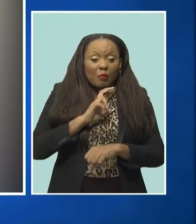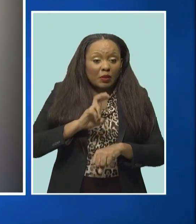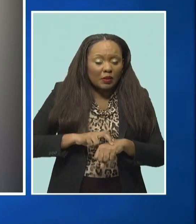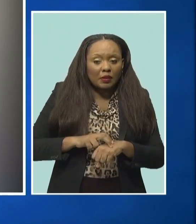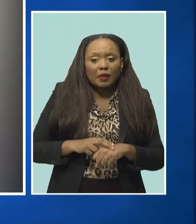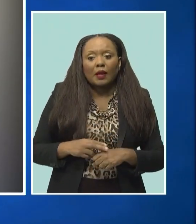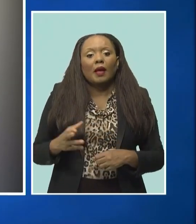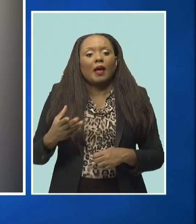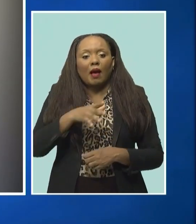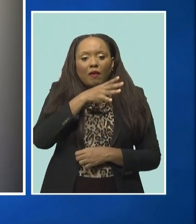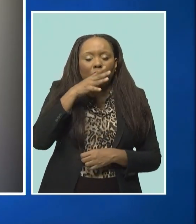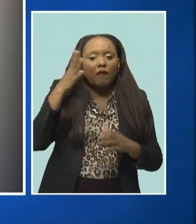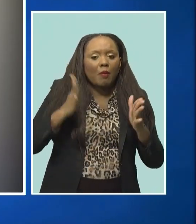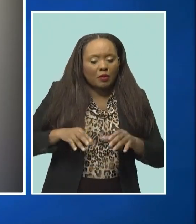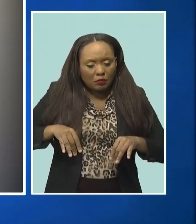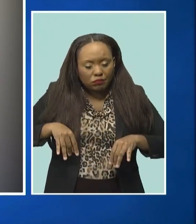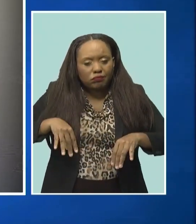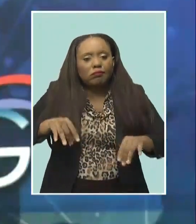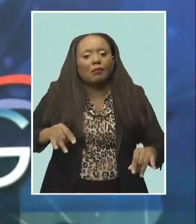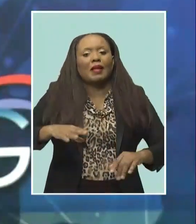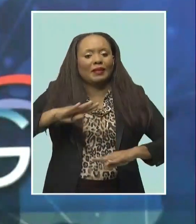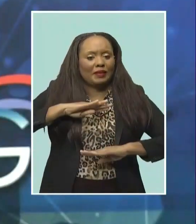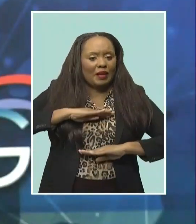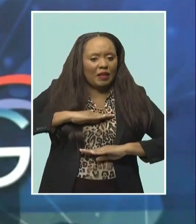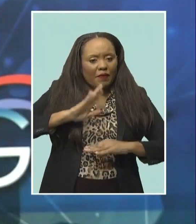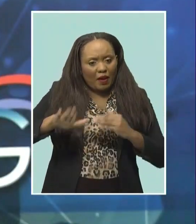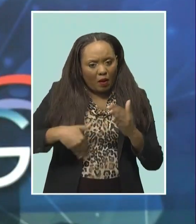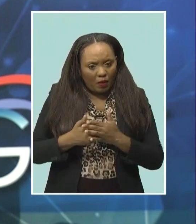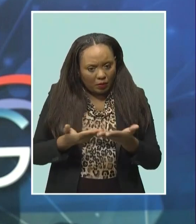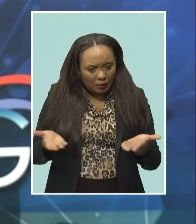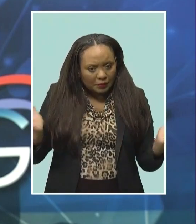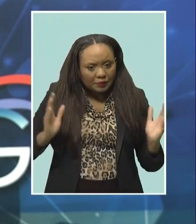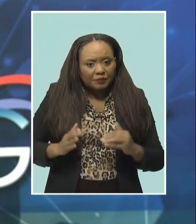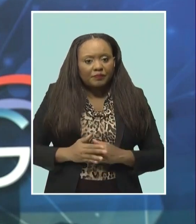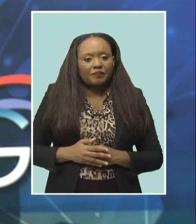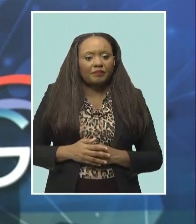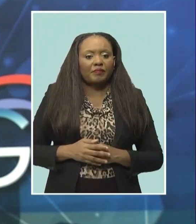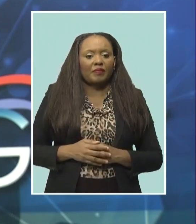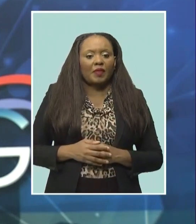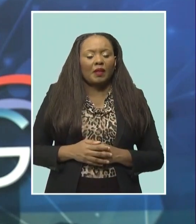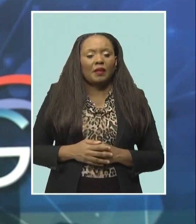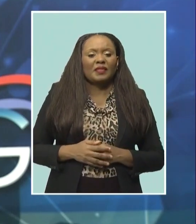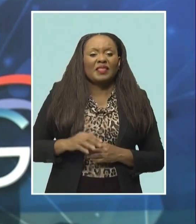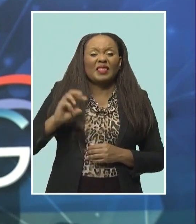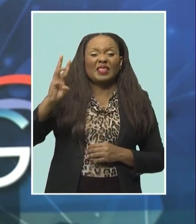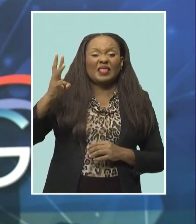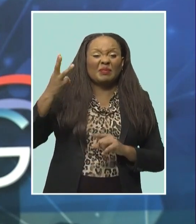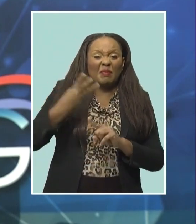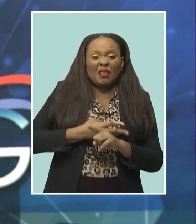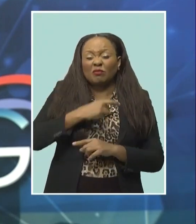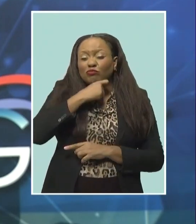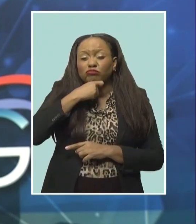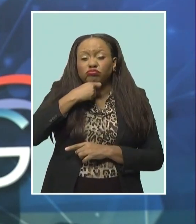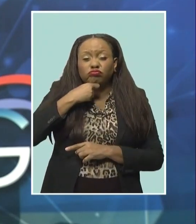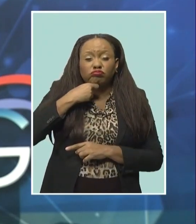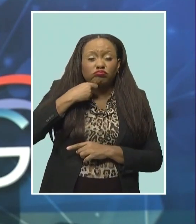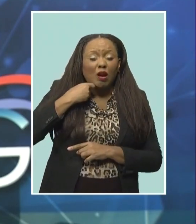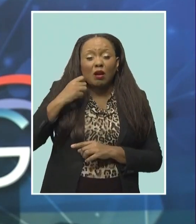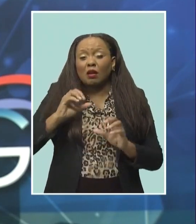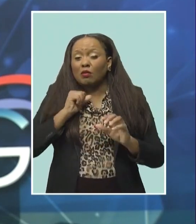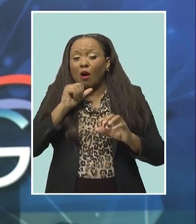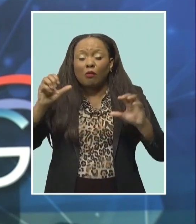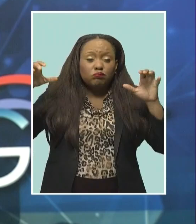Foundation. The impact of this program on young people is clearly seen. So many participate, equipping themselves with